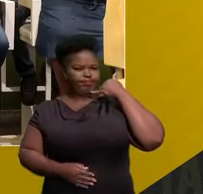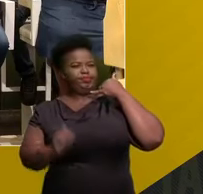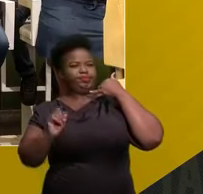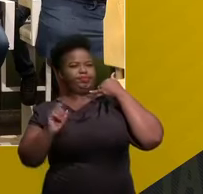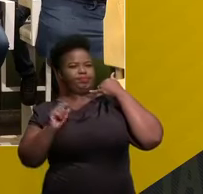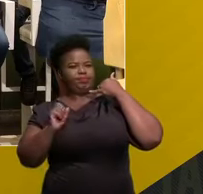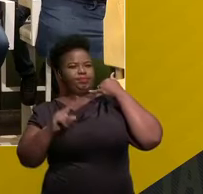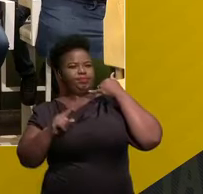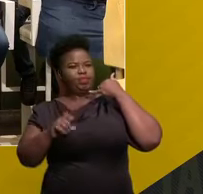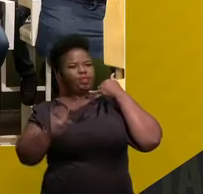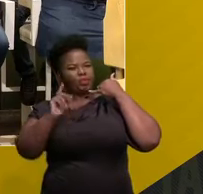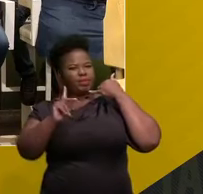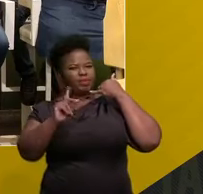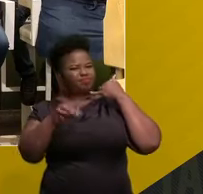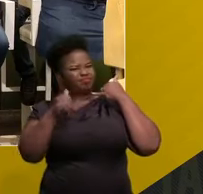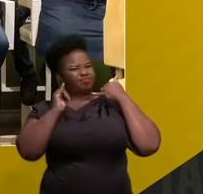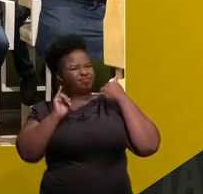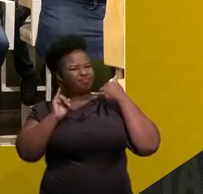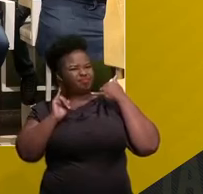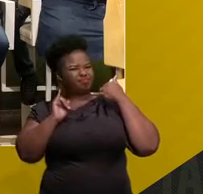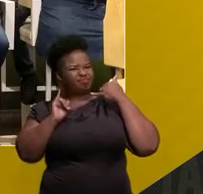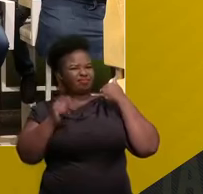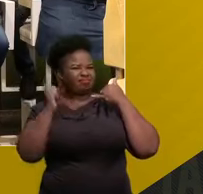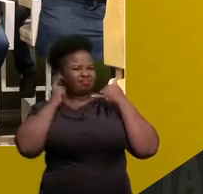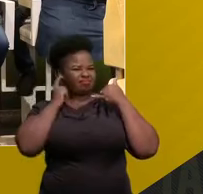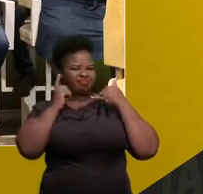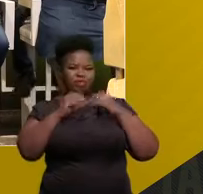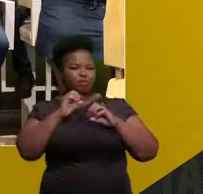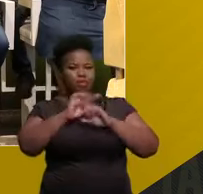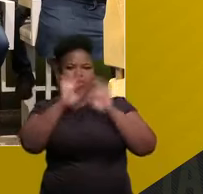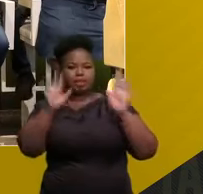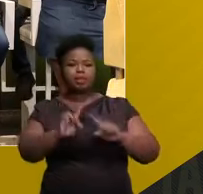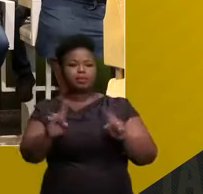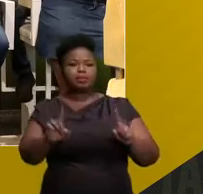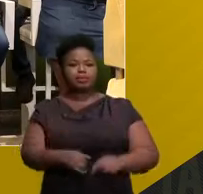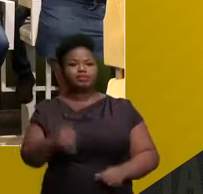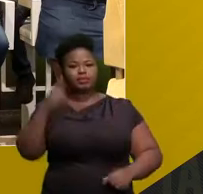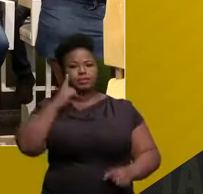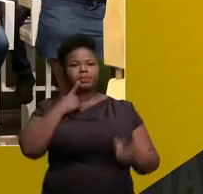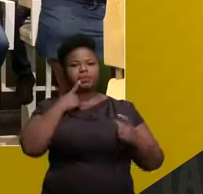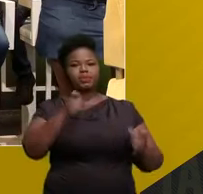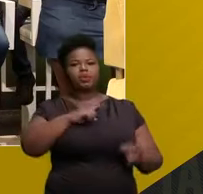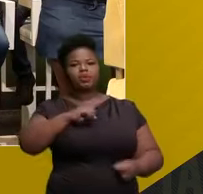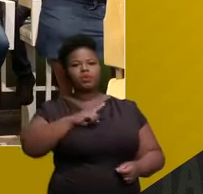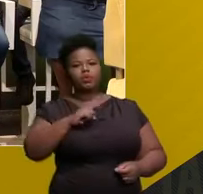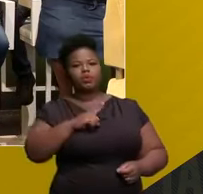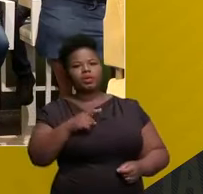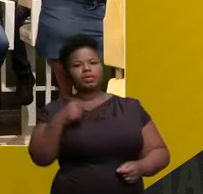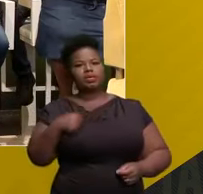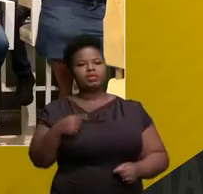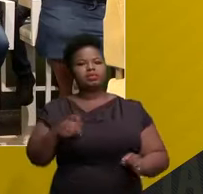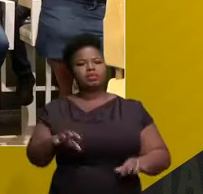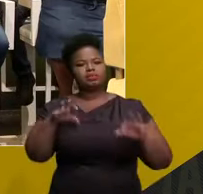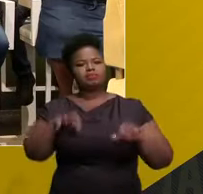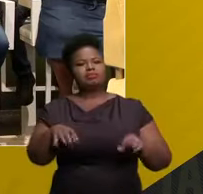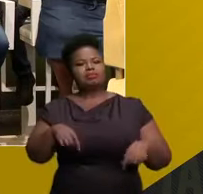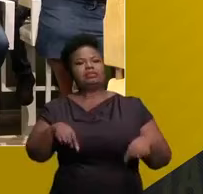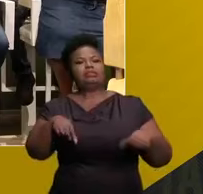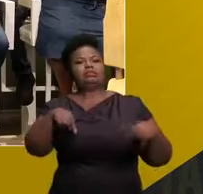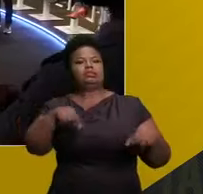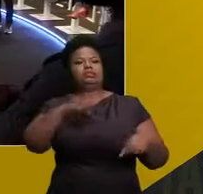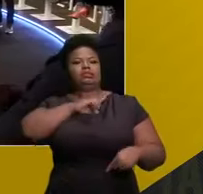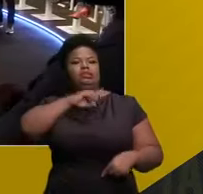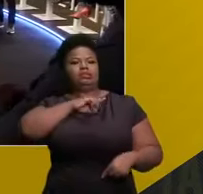sure. Yeah. Because line ya gago is a bit, but I think re ikwile taba ya gago. O complaina ka taba la gore his biggest fear, Melody,